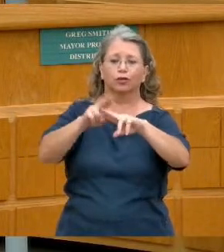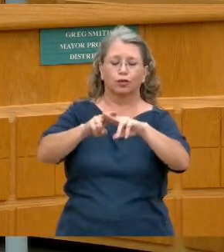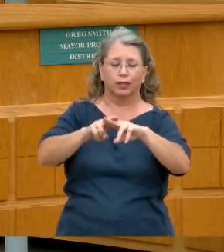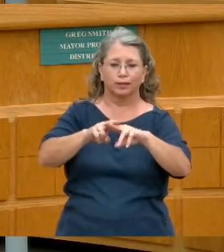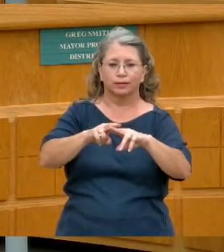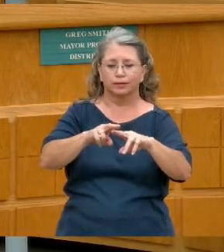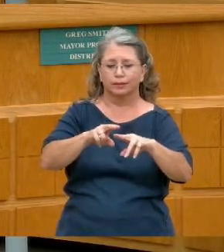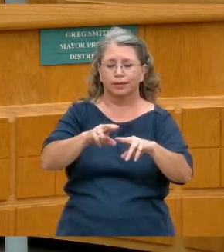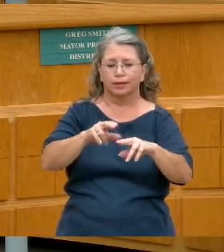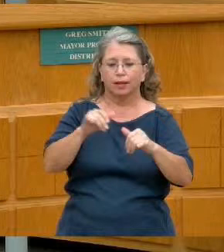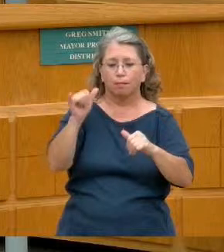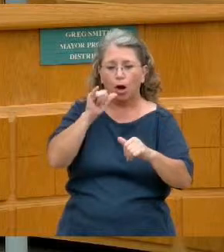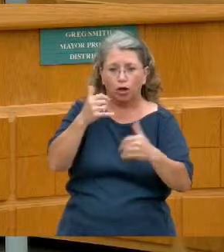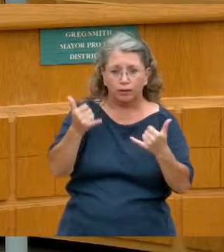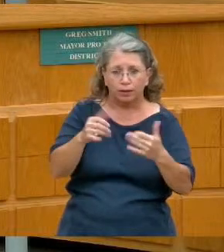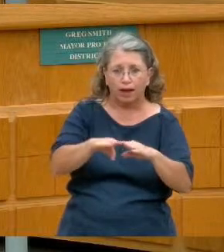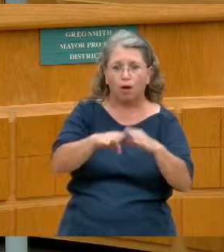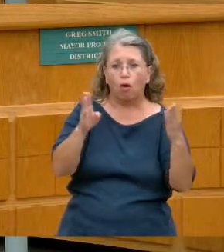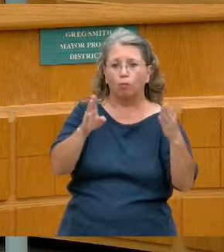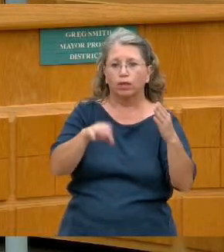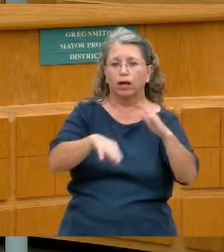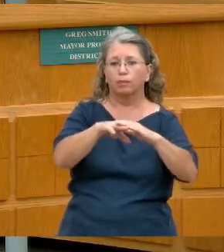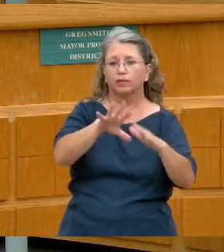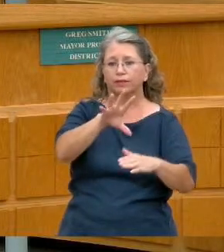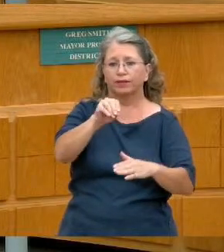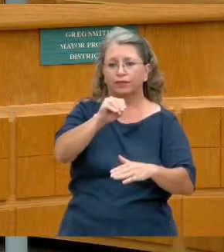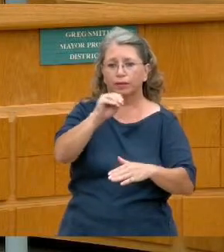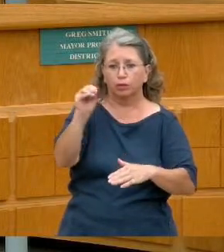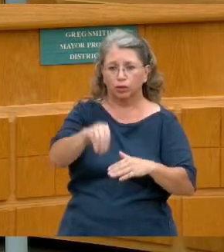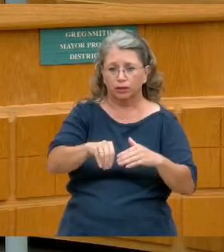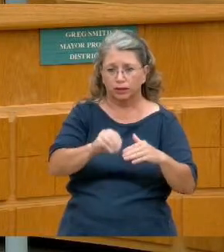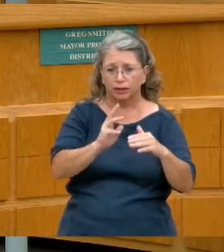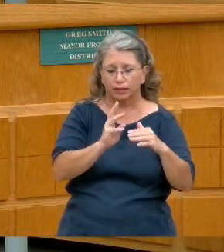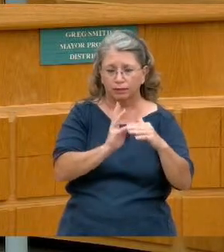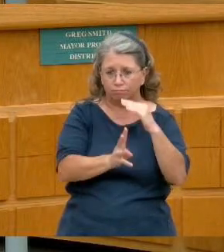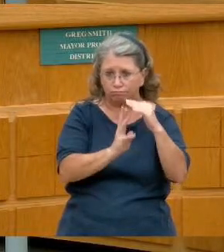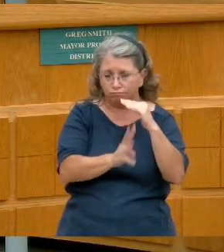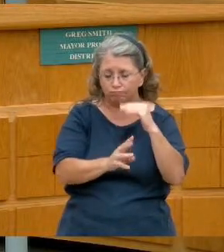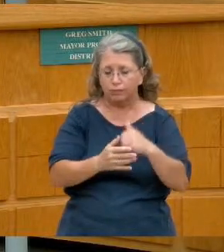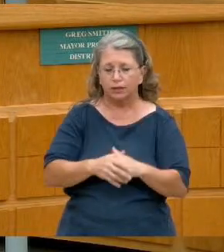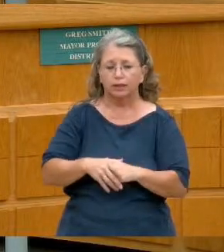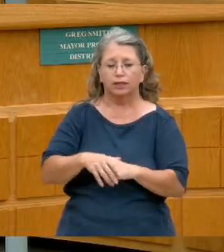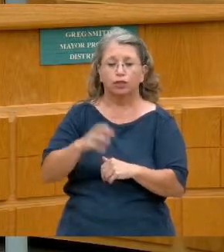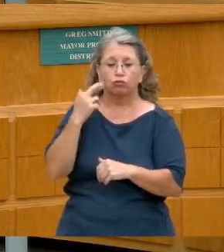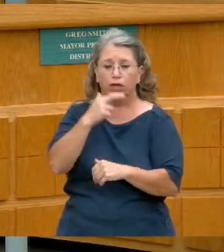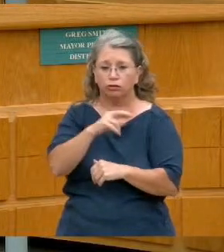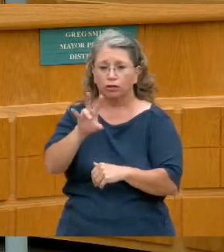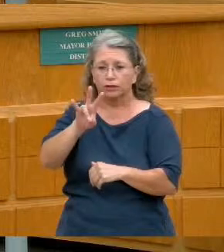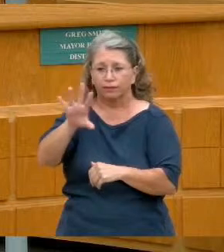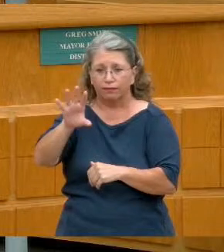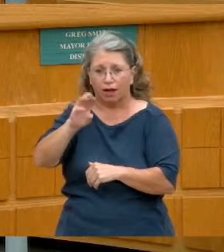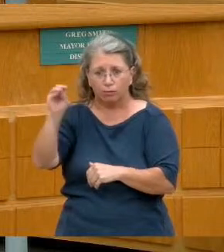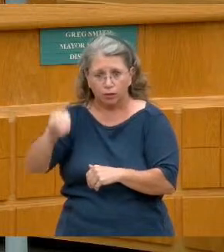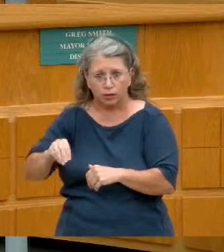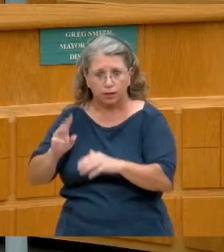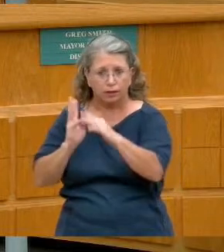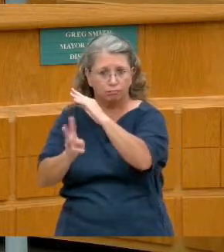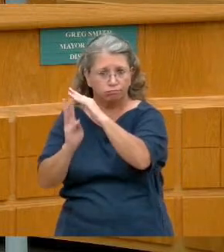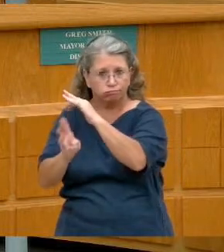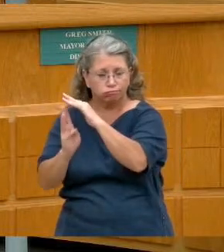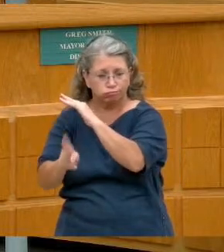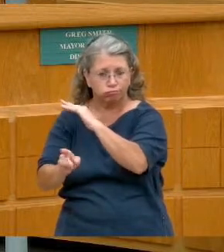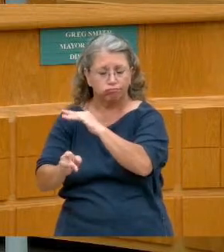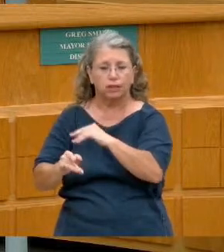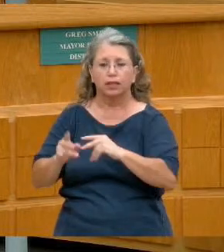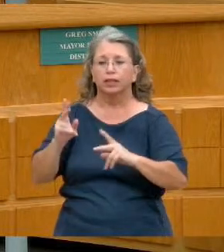openness of bars, which are at 50% occupancy right now, and restaurants, which are at 75% occupancy, and people are